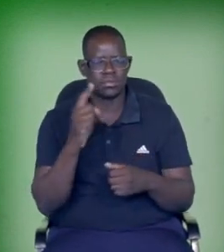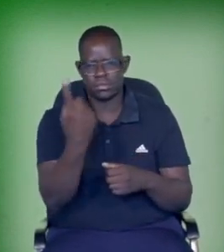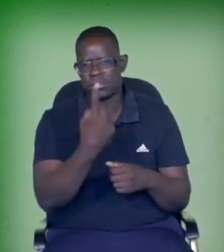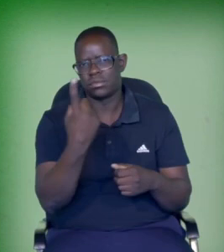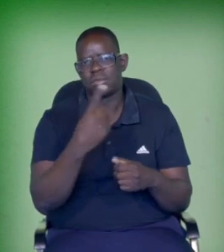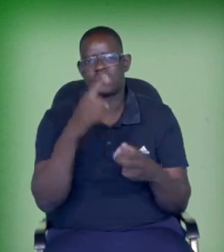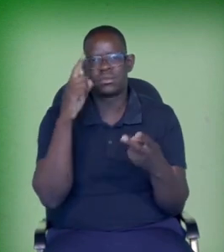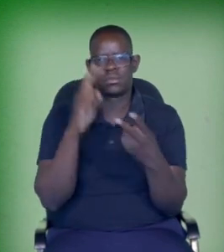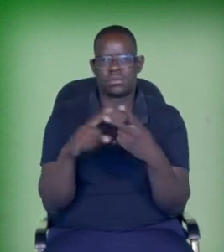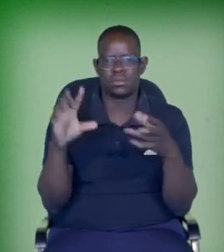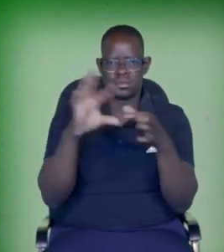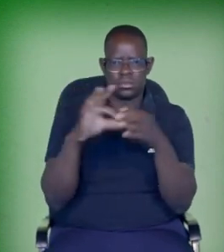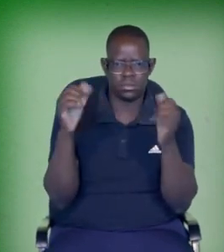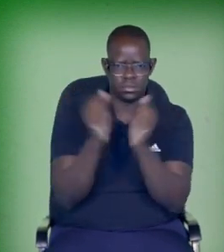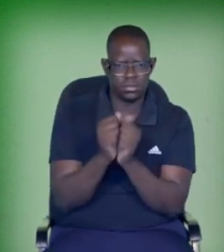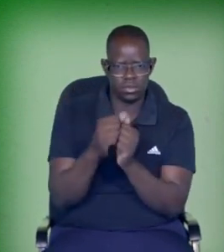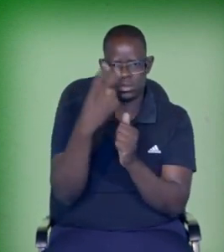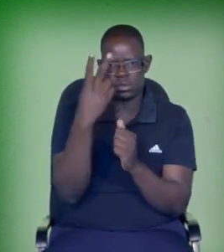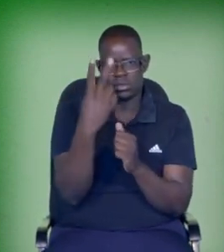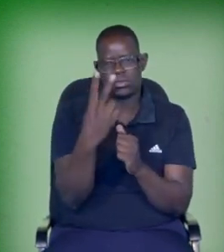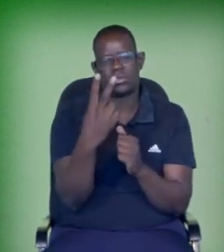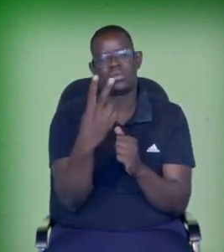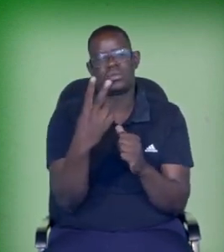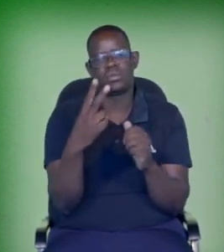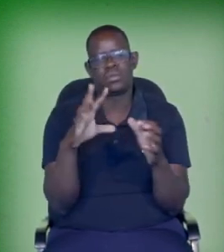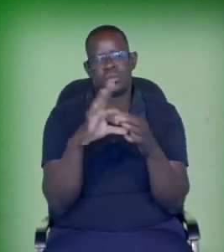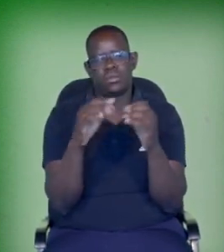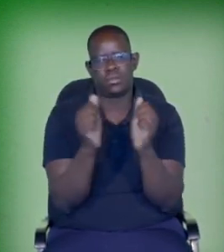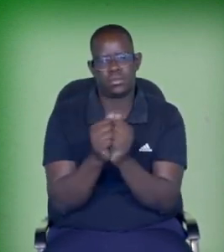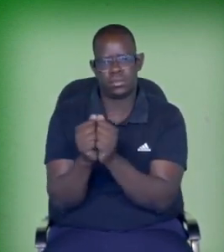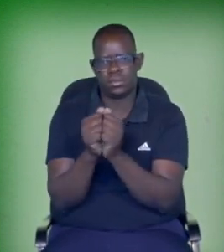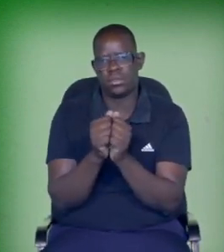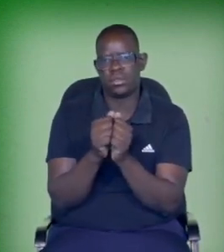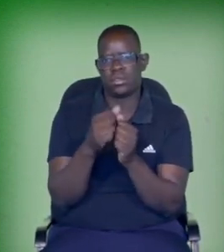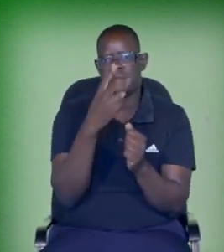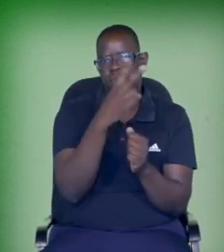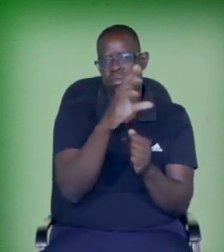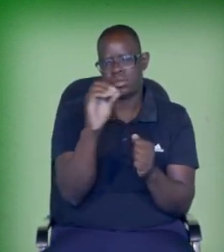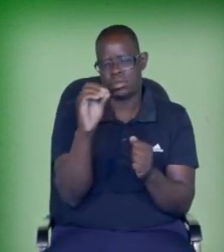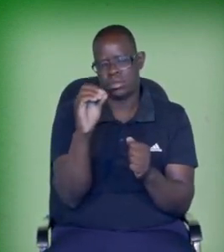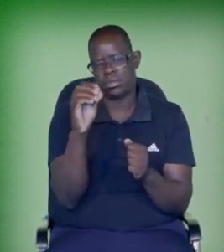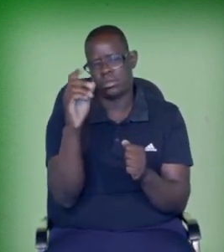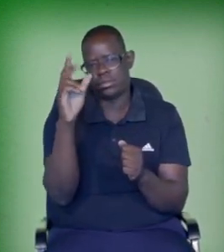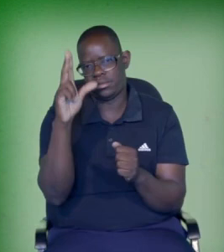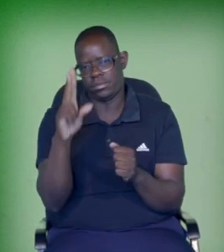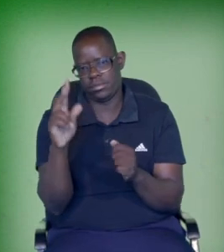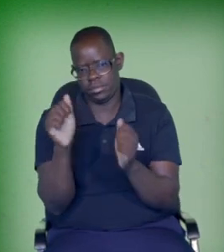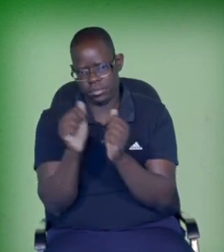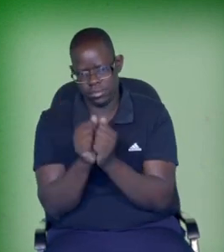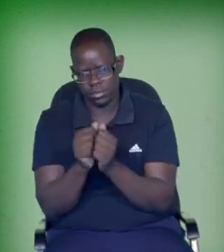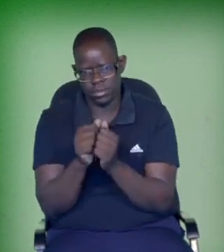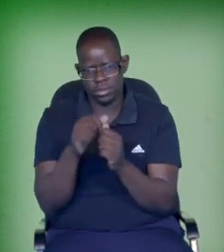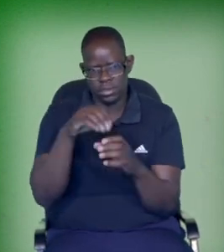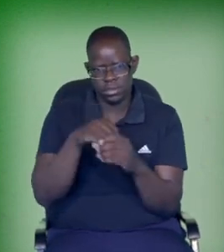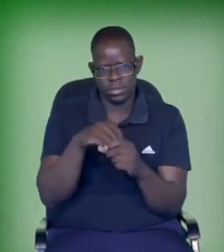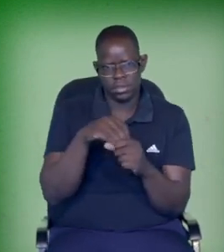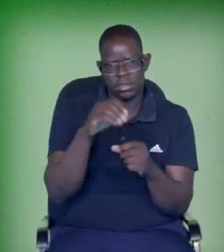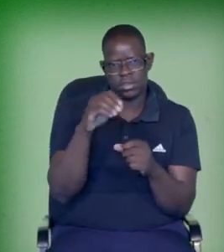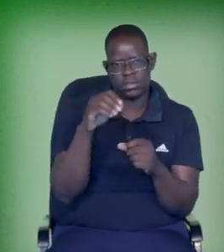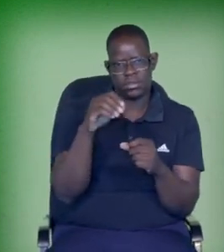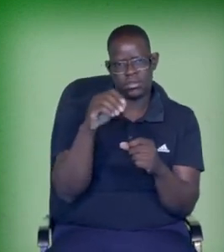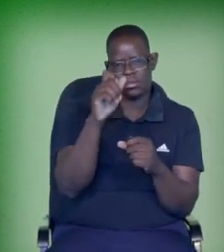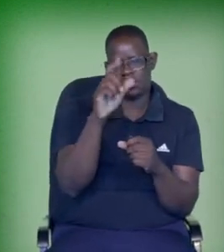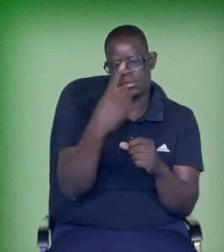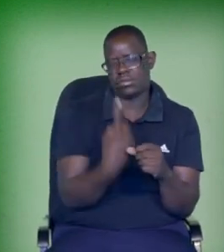alone. A partnership has at least 2 partners but could have up to 20 partners. The private limited company is a